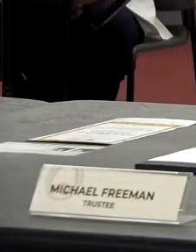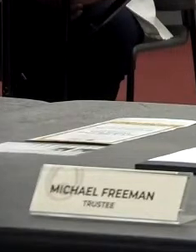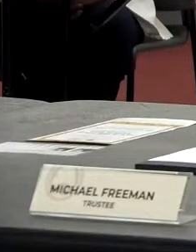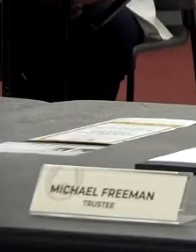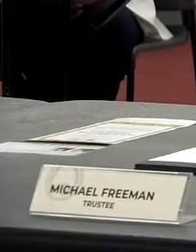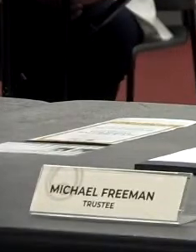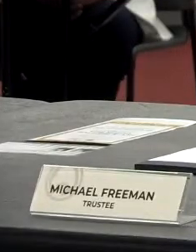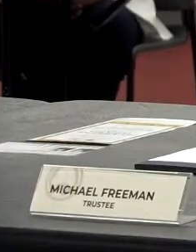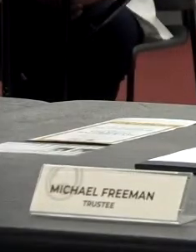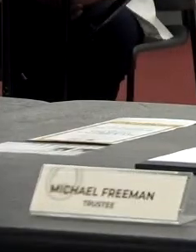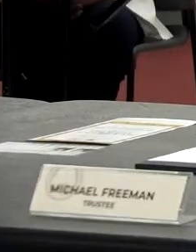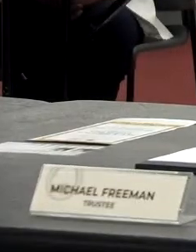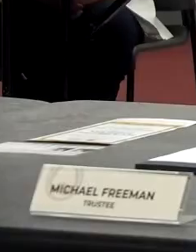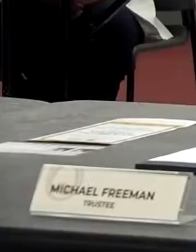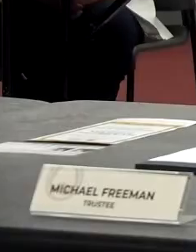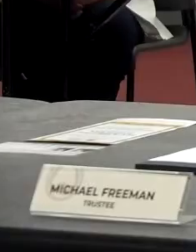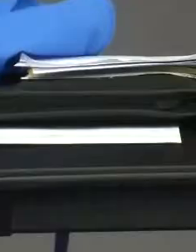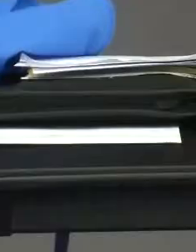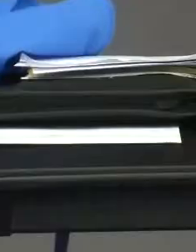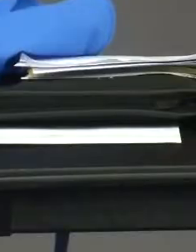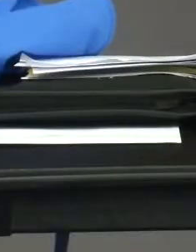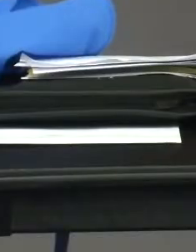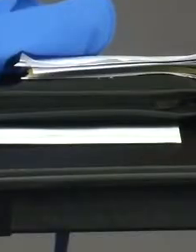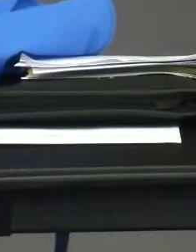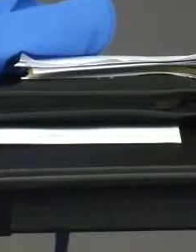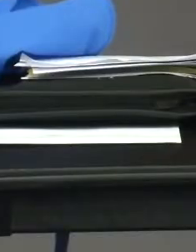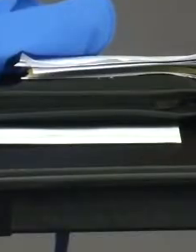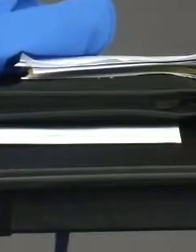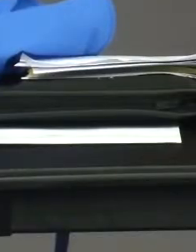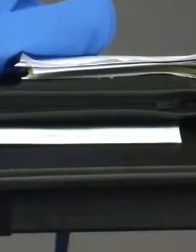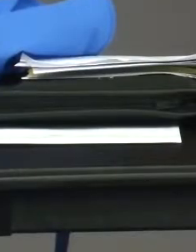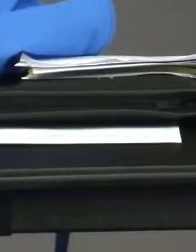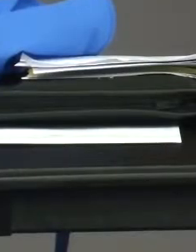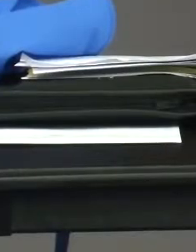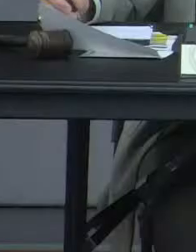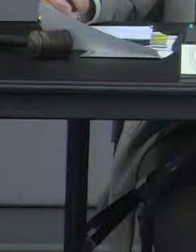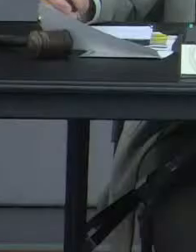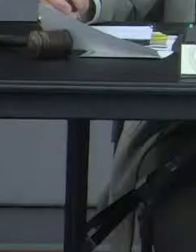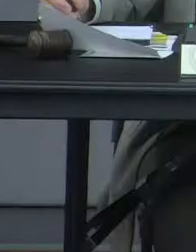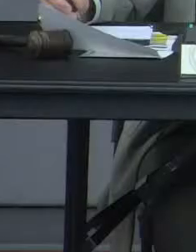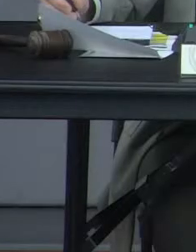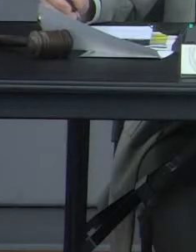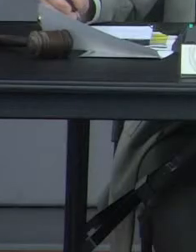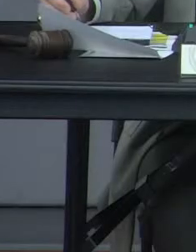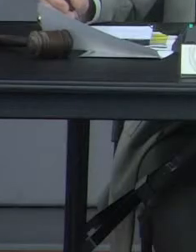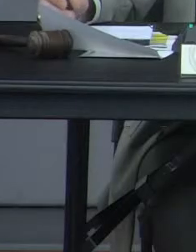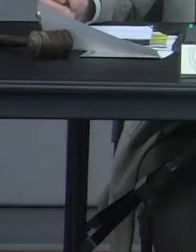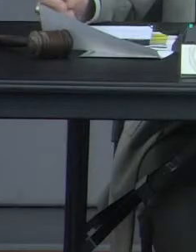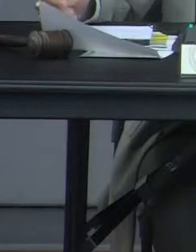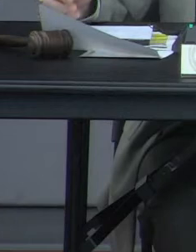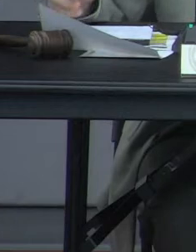services. Madam President, Could this be the retreat topic?